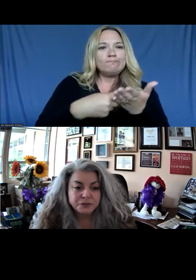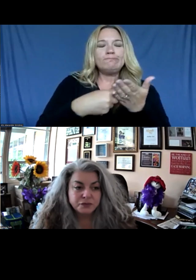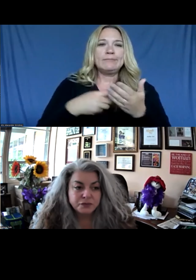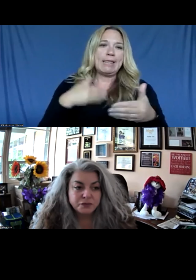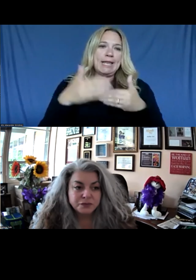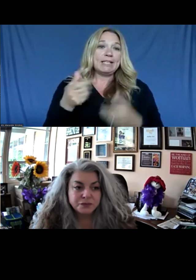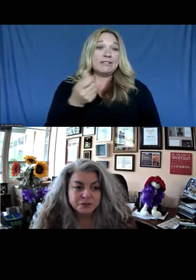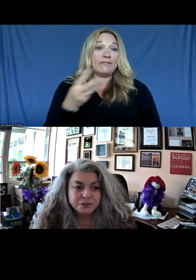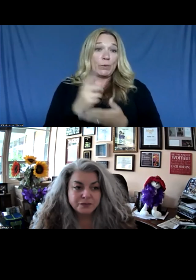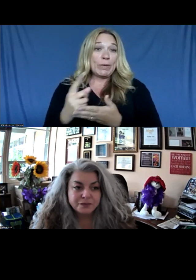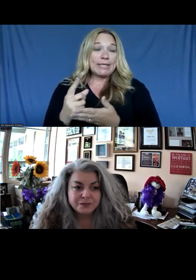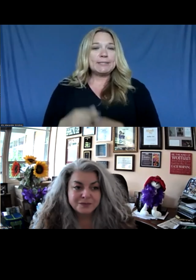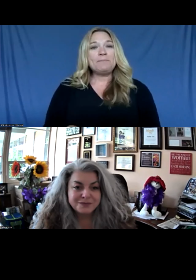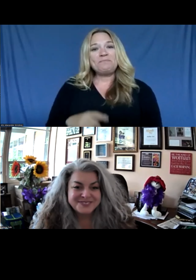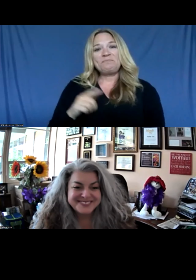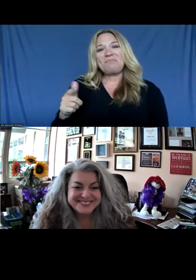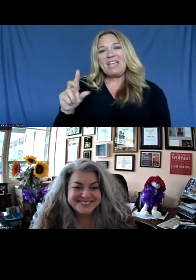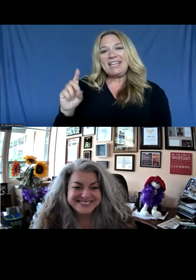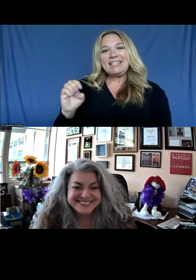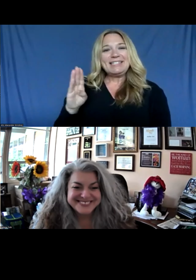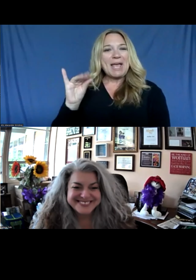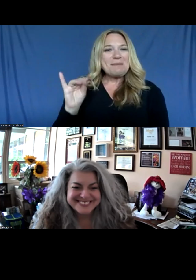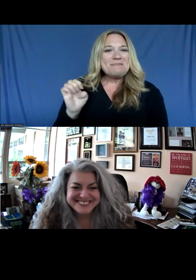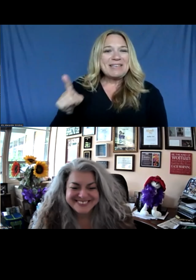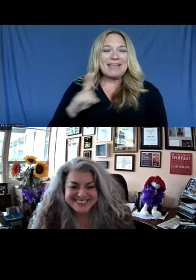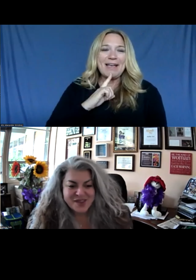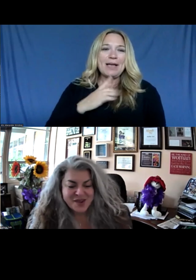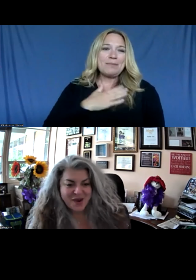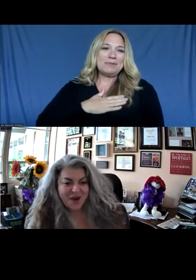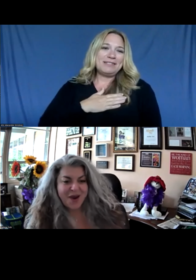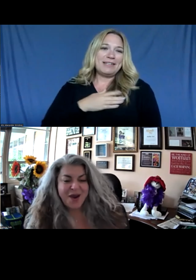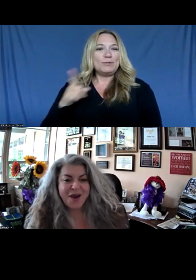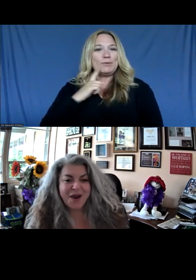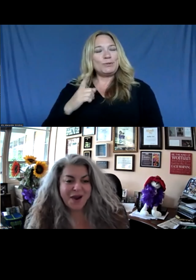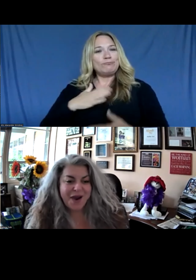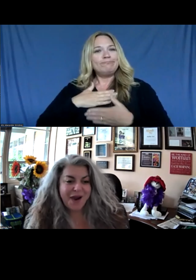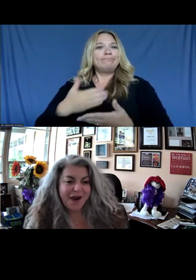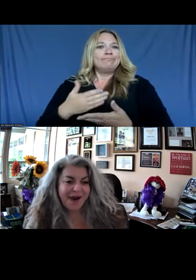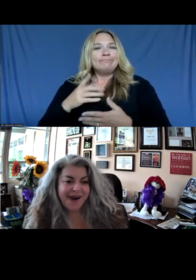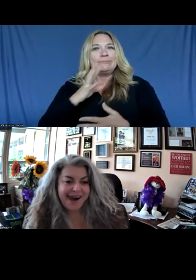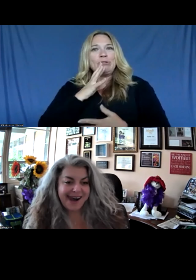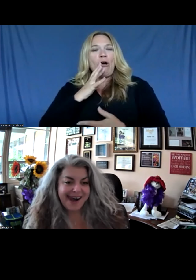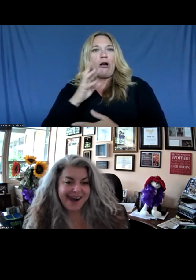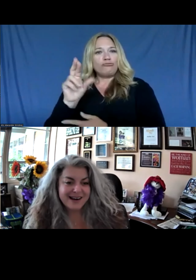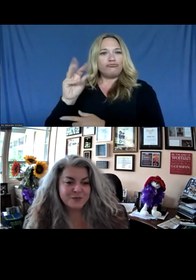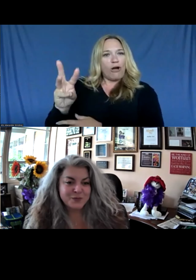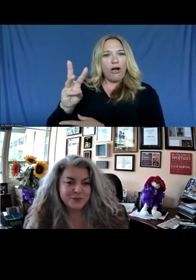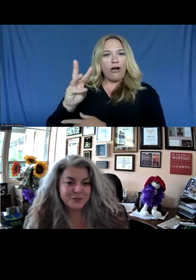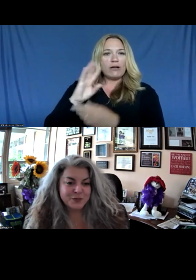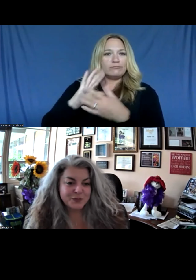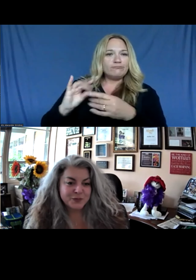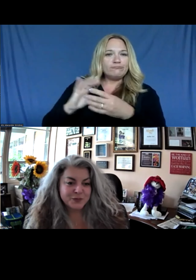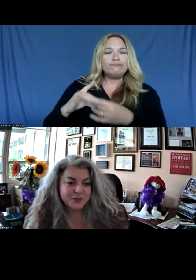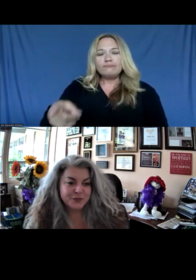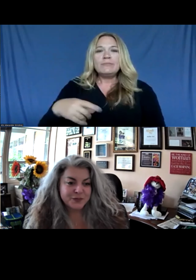you. You did promise that you would stay unfiltered, and I really appreciate your willingness to share sort of that raw perspective. So is there anything you